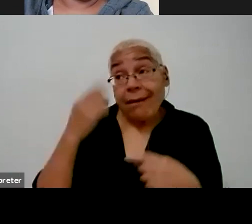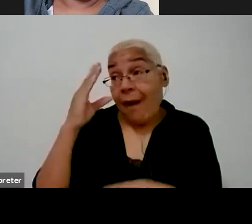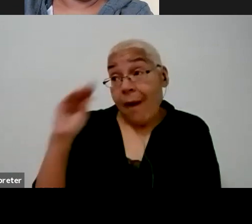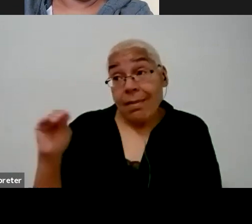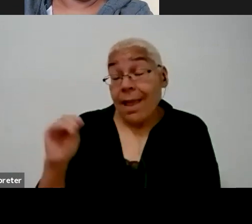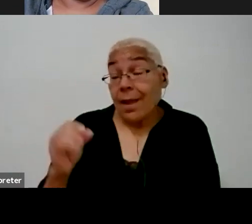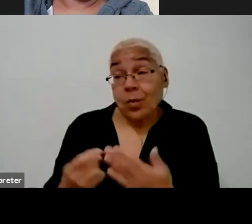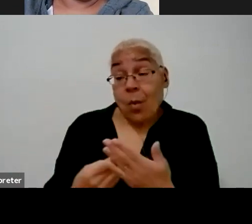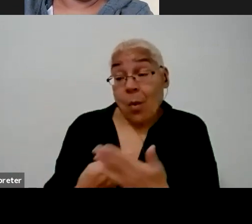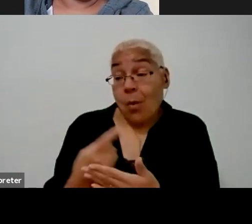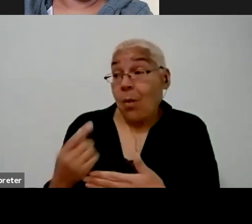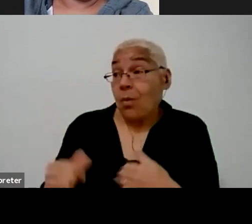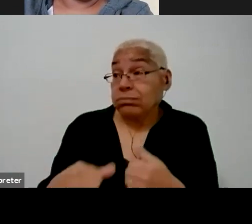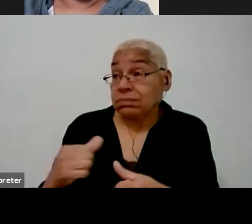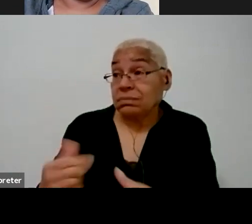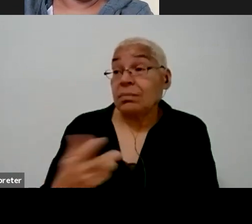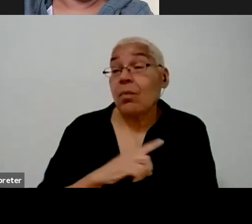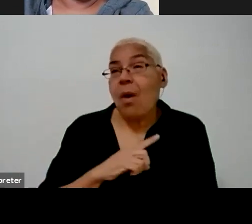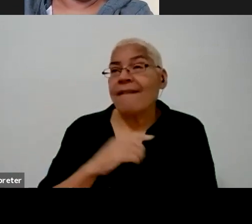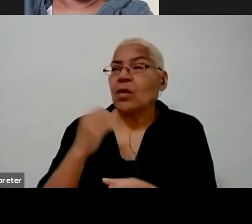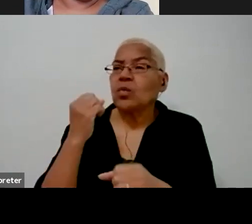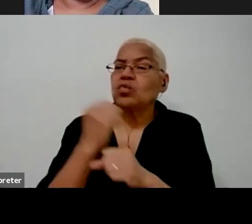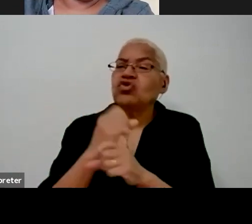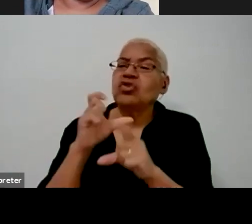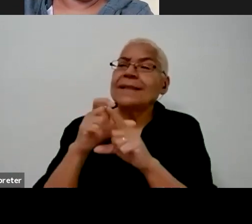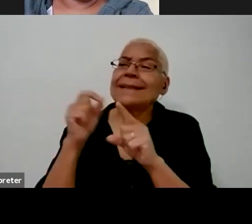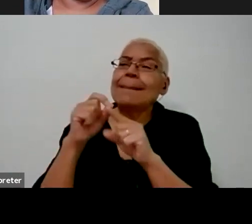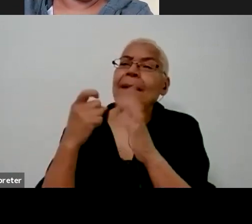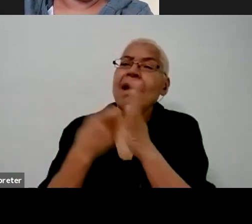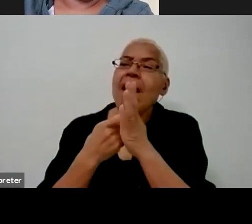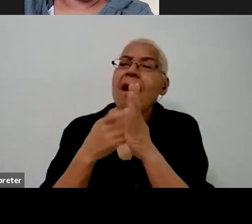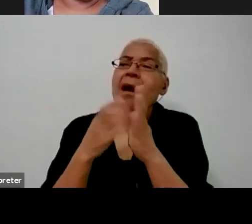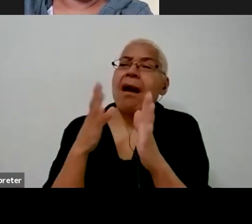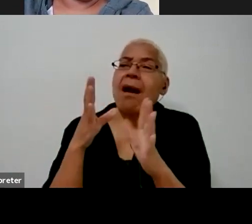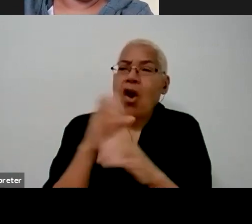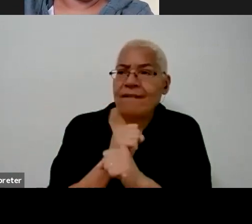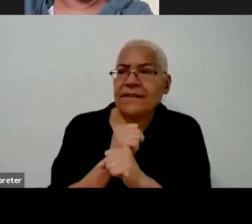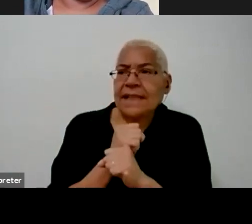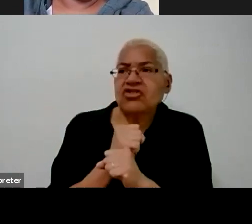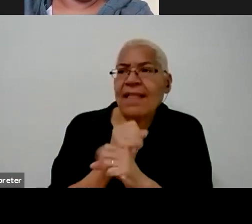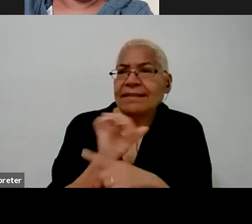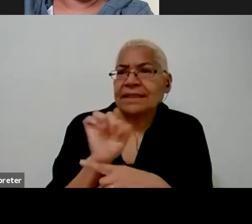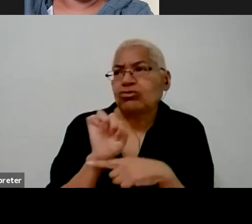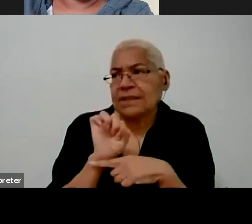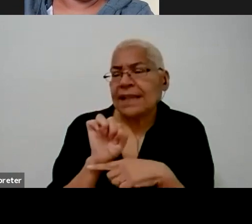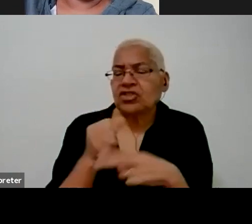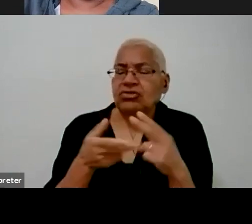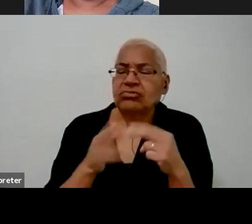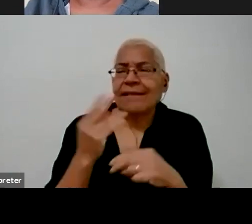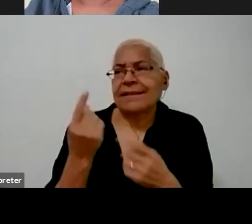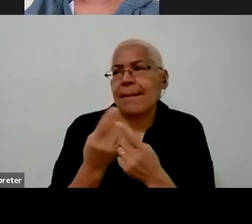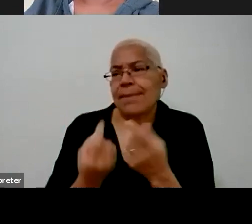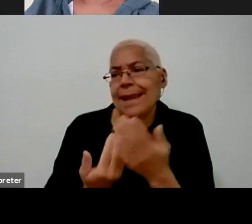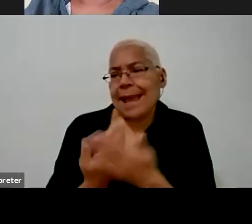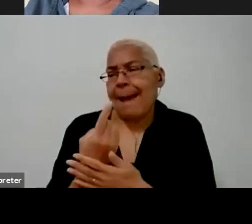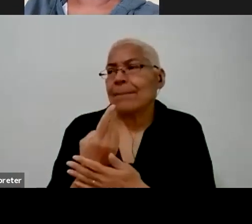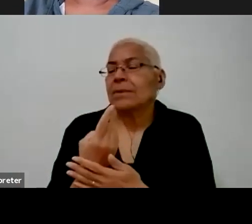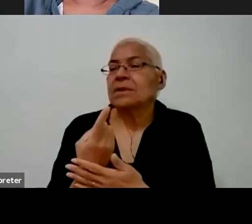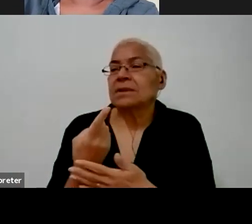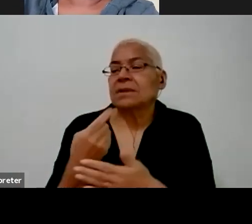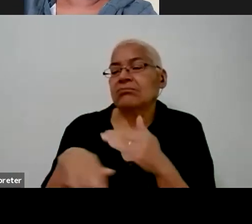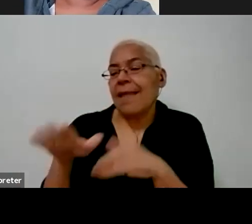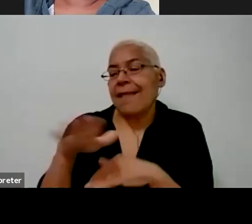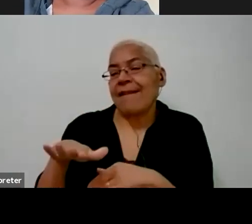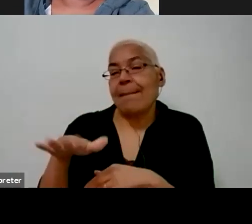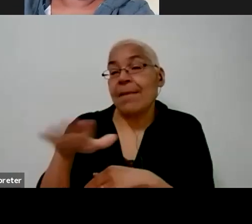it's you know, it's called GDPR in terms of data protection. So if something happens about a family, they need permission from the family to tell